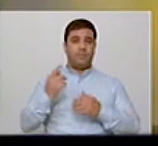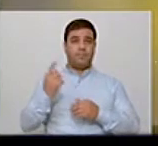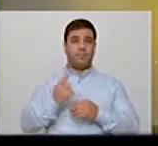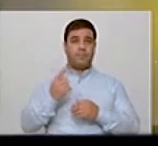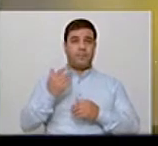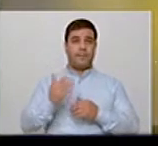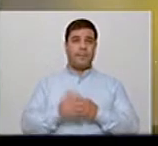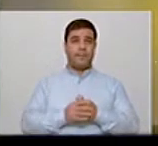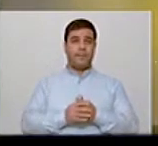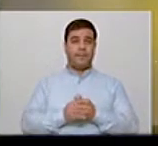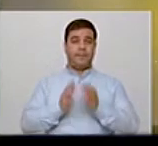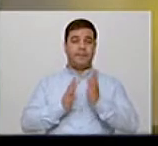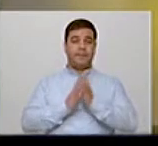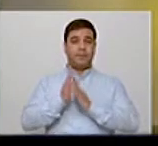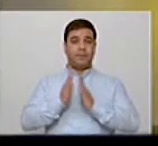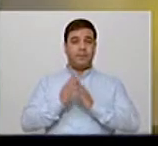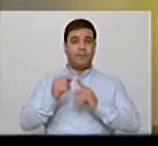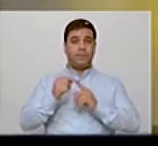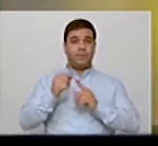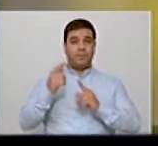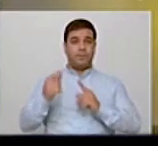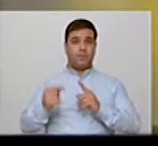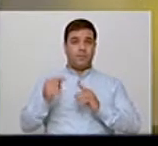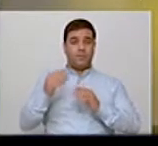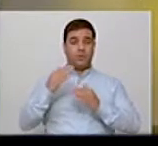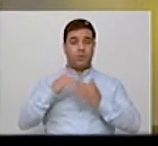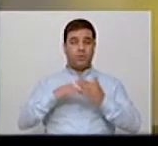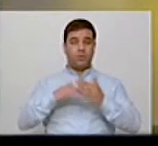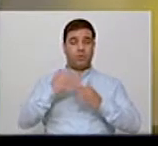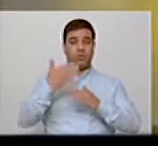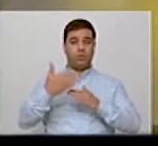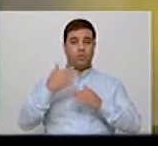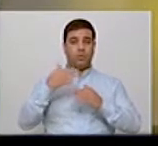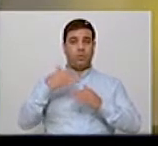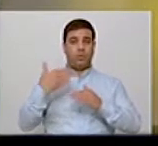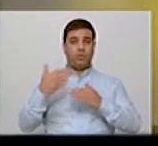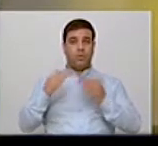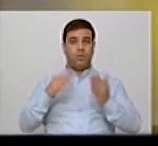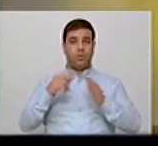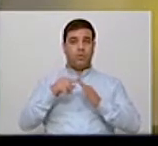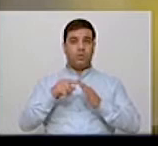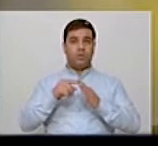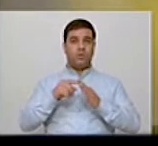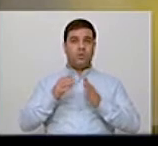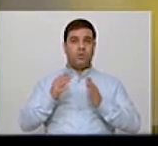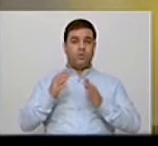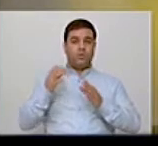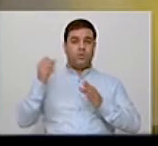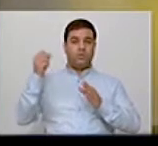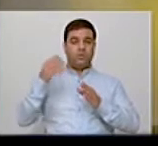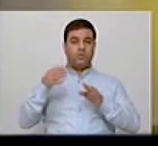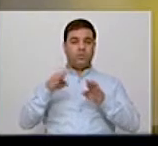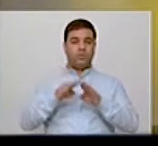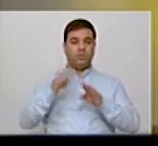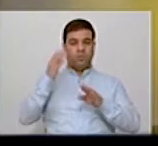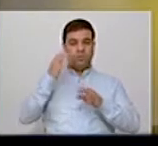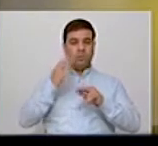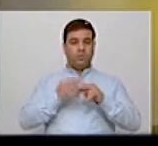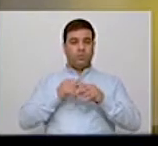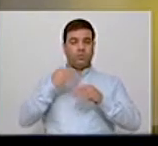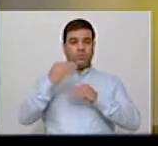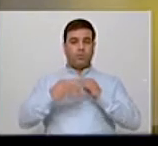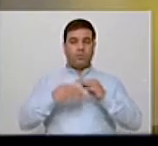Birinchi, o'simlik bargini ostki va ustki tomonini to'sadigan qora qog'oz bilan